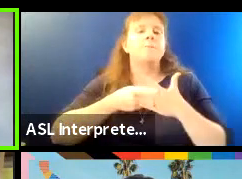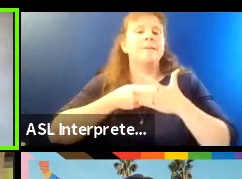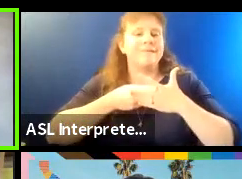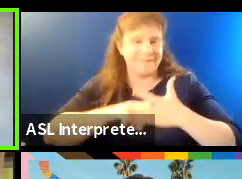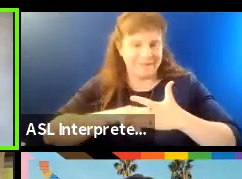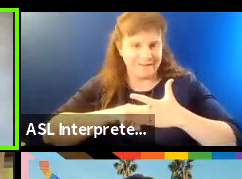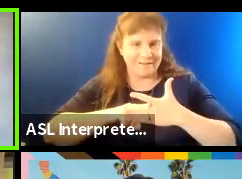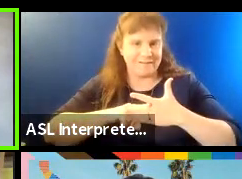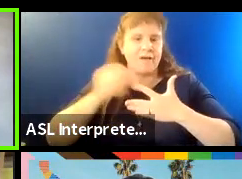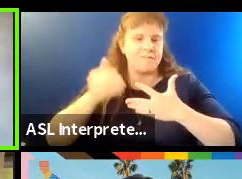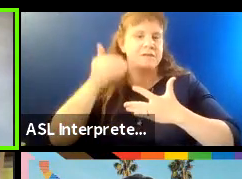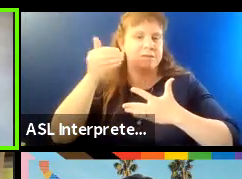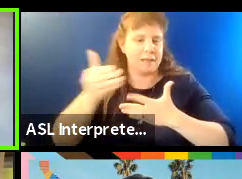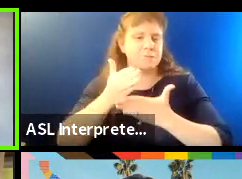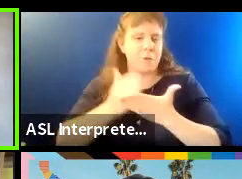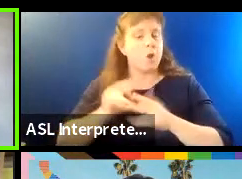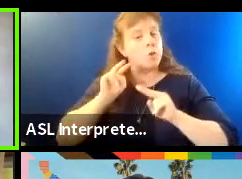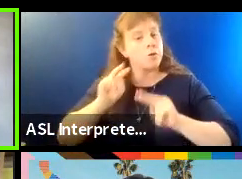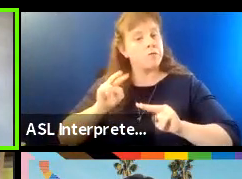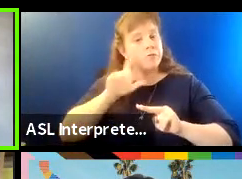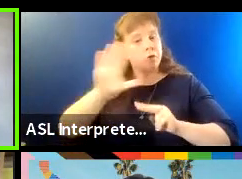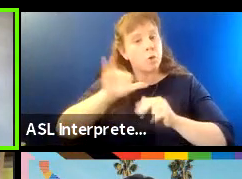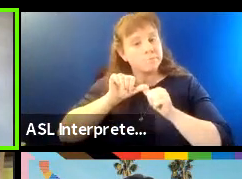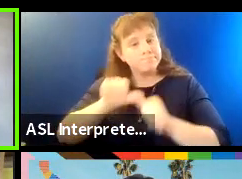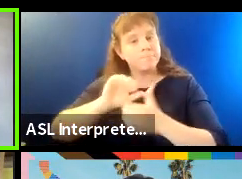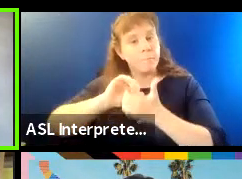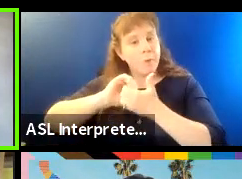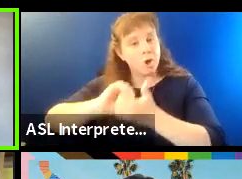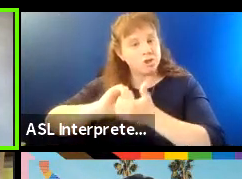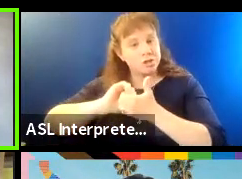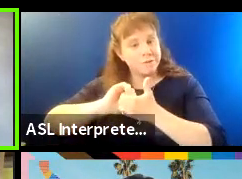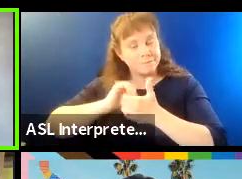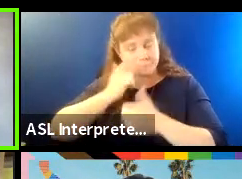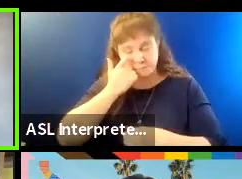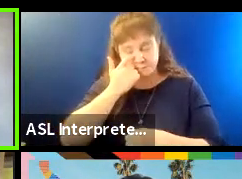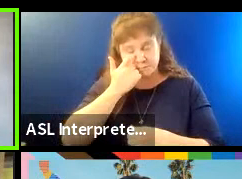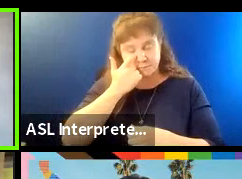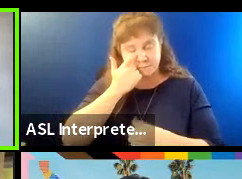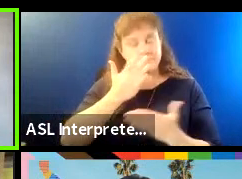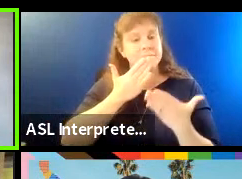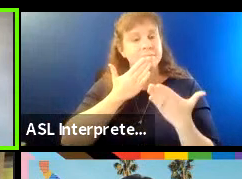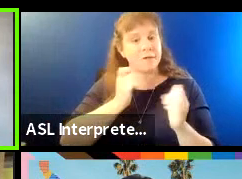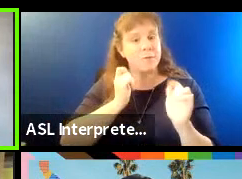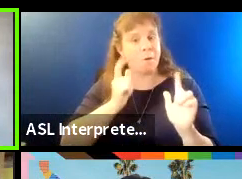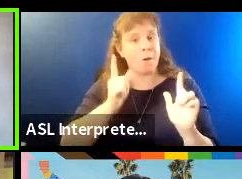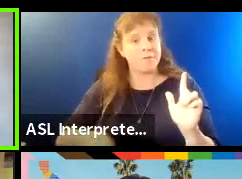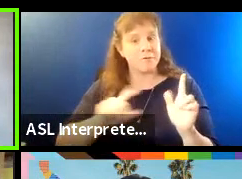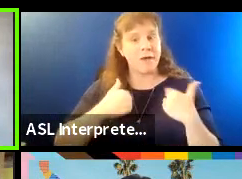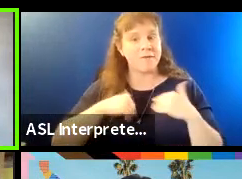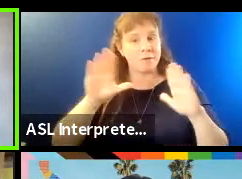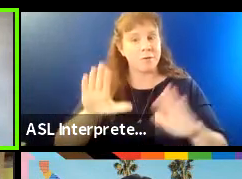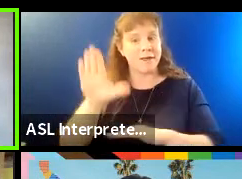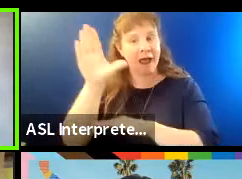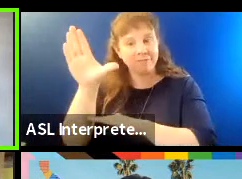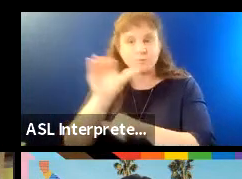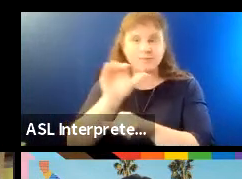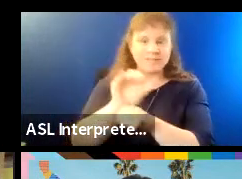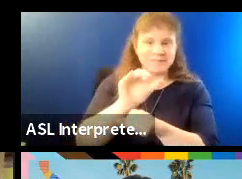we look forward to your partnership as we move into that phase. So thanks to you all. Have a great afternoon and